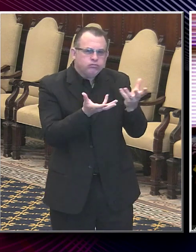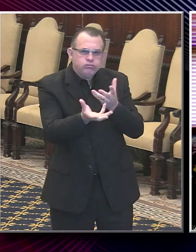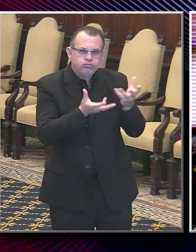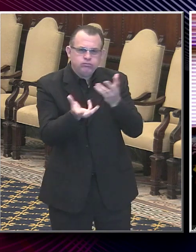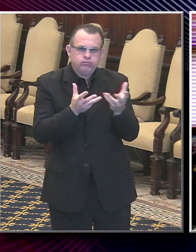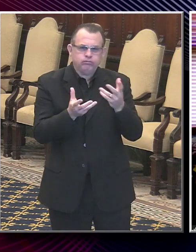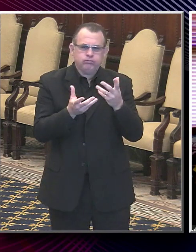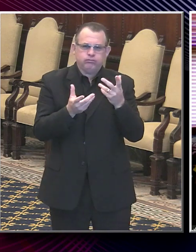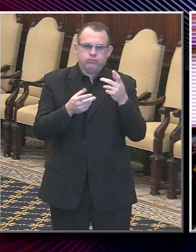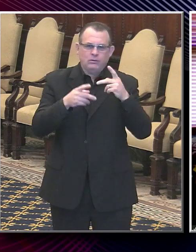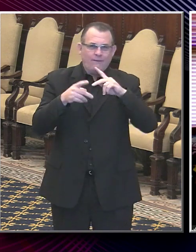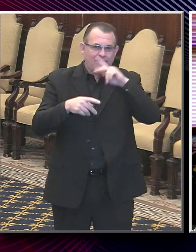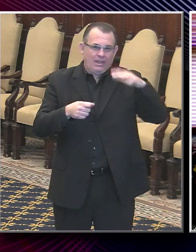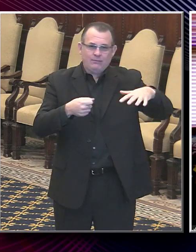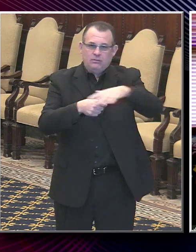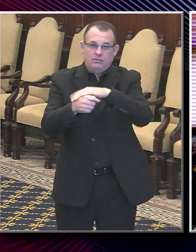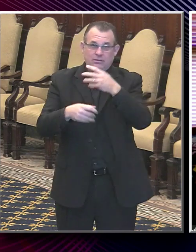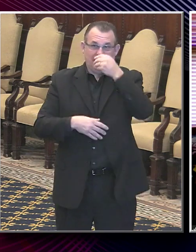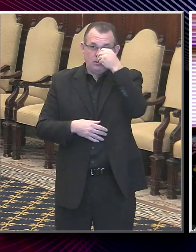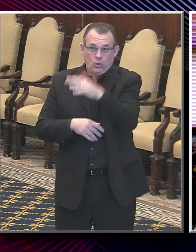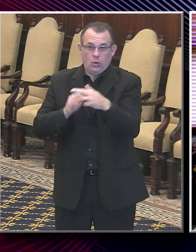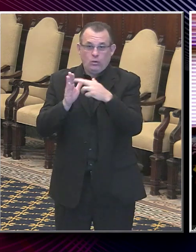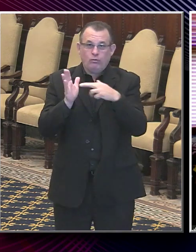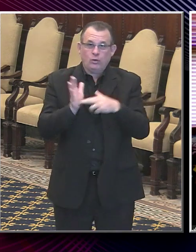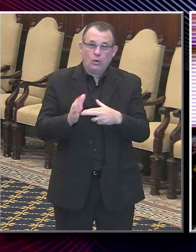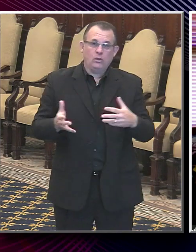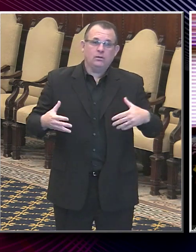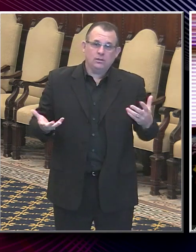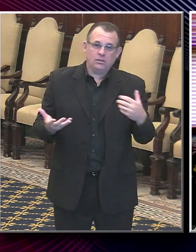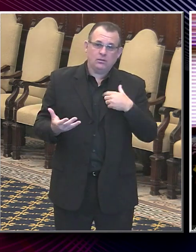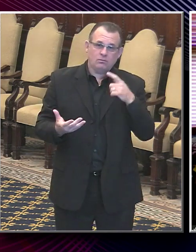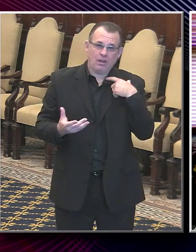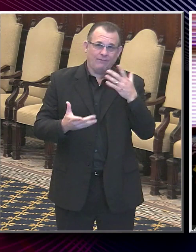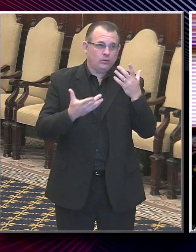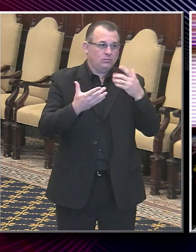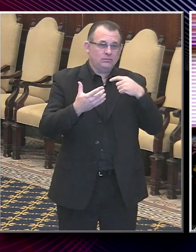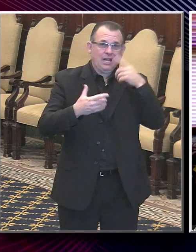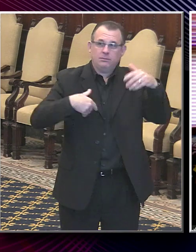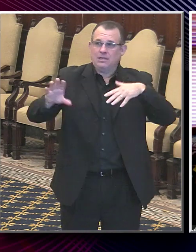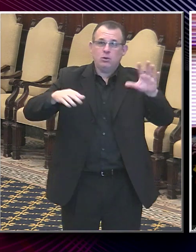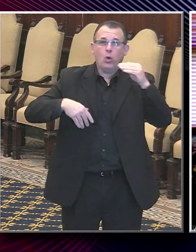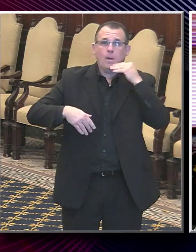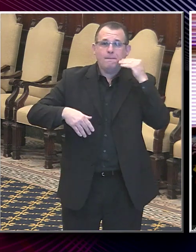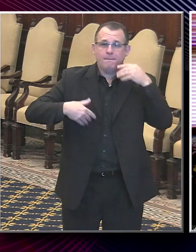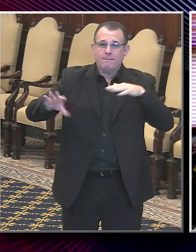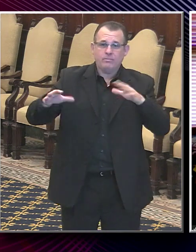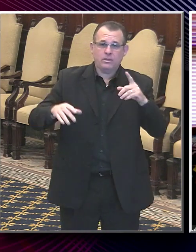they're going to do what they want to do. We got to try to break up these things the best we can without putting police in harm's way